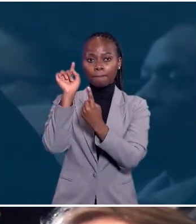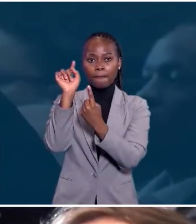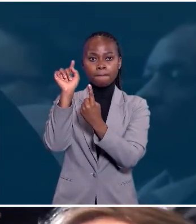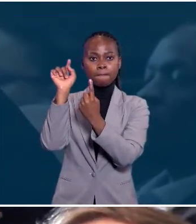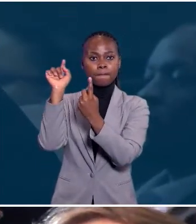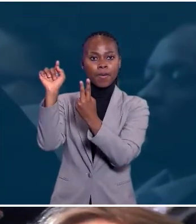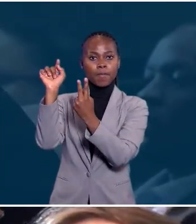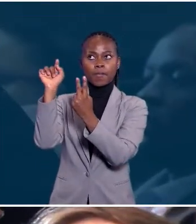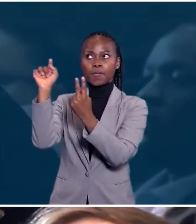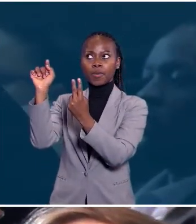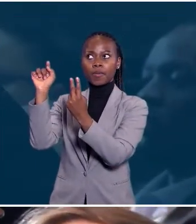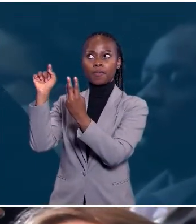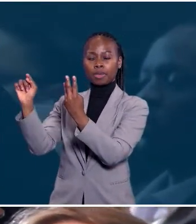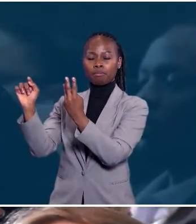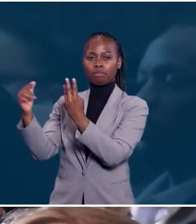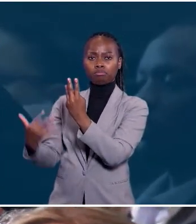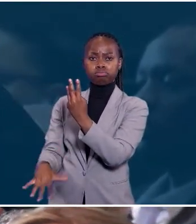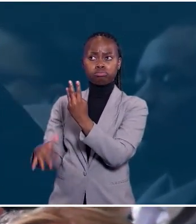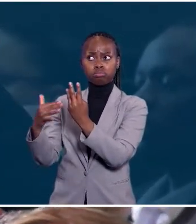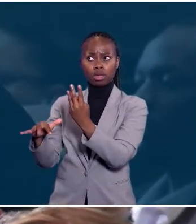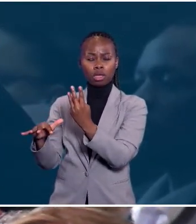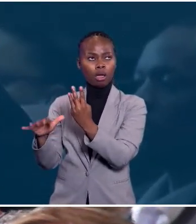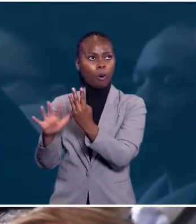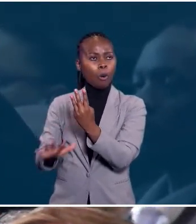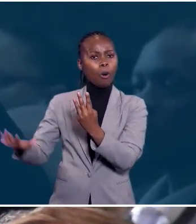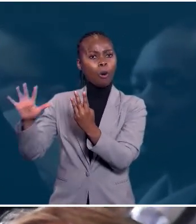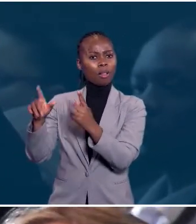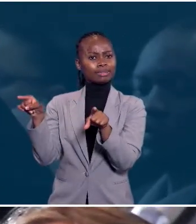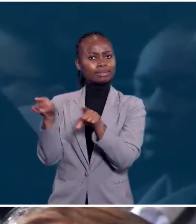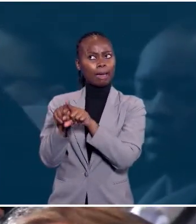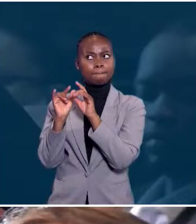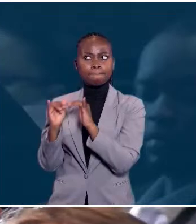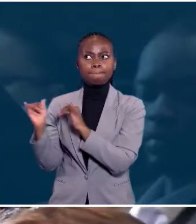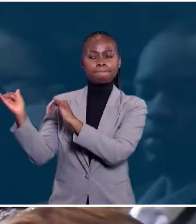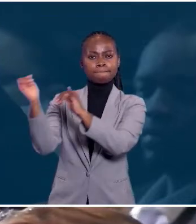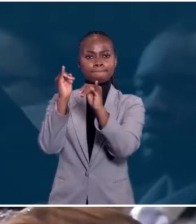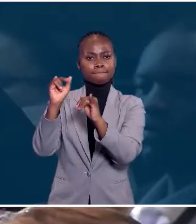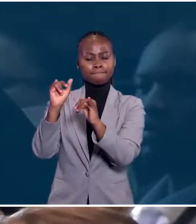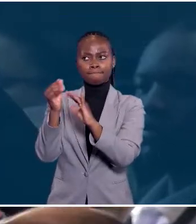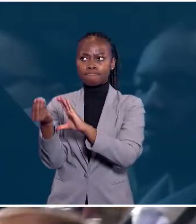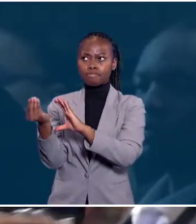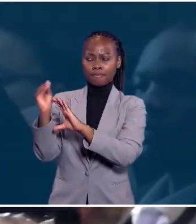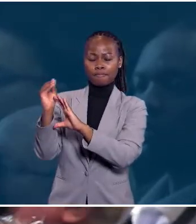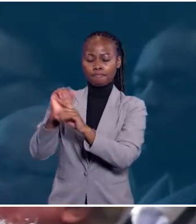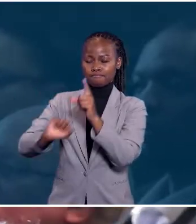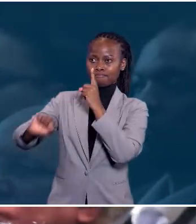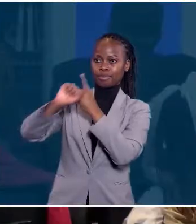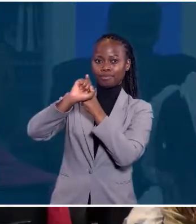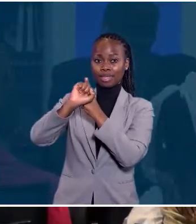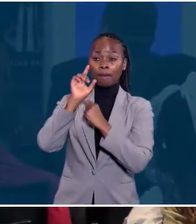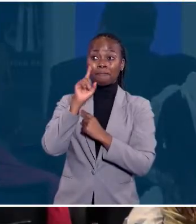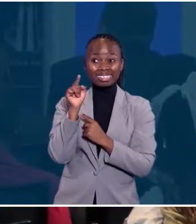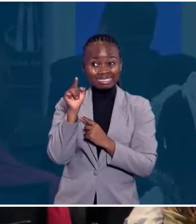much bigger impact on our outlook and so on. But that's stuff we're still working on. Thanks.